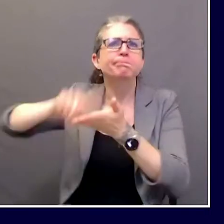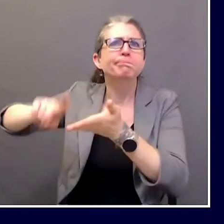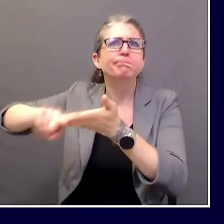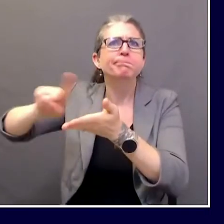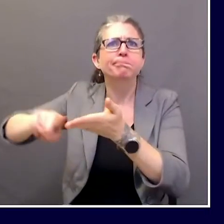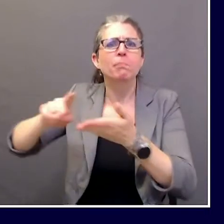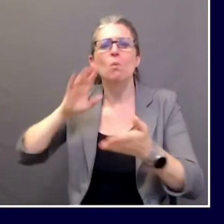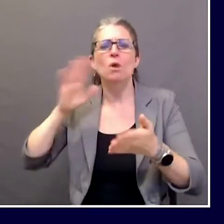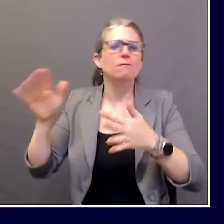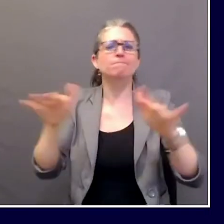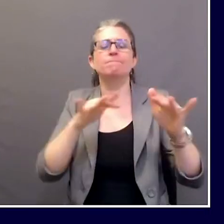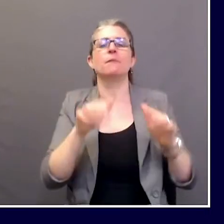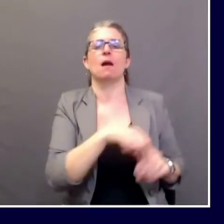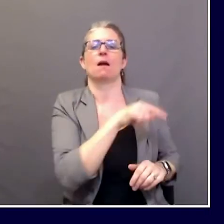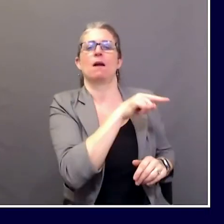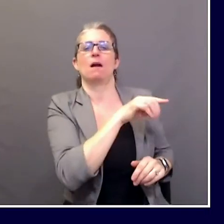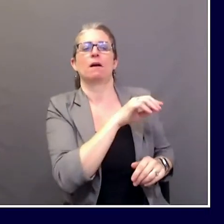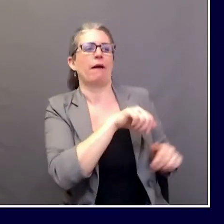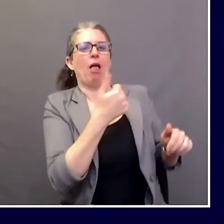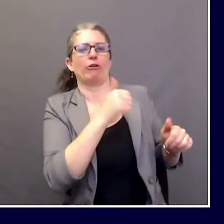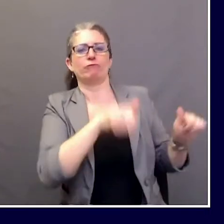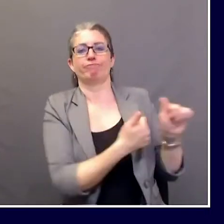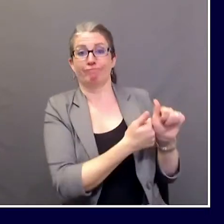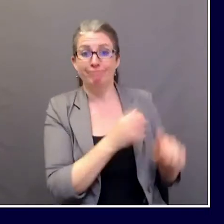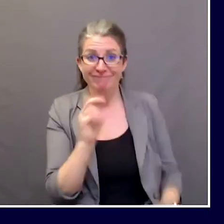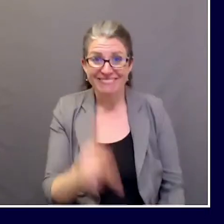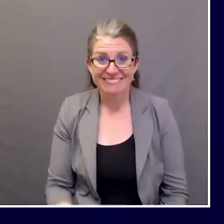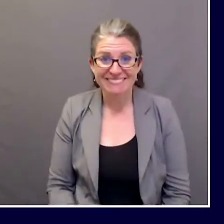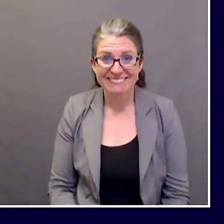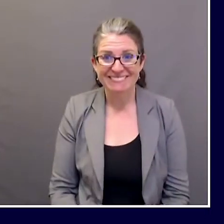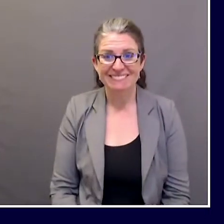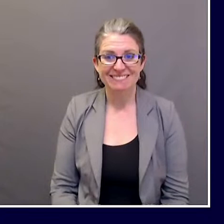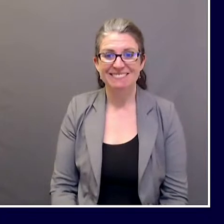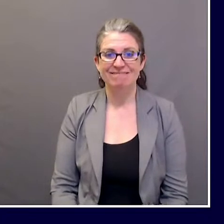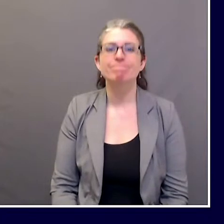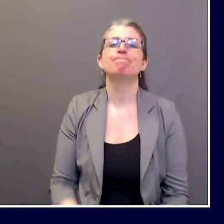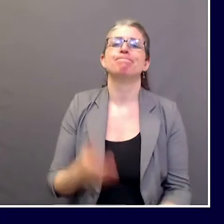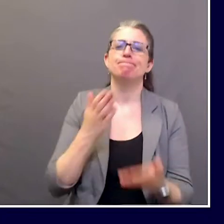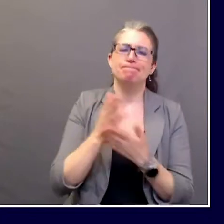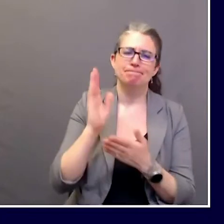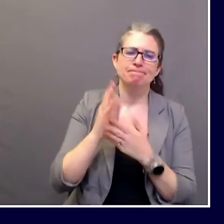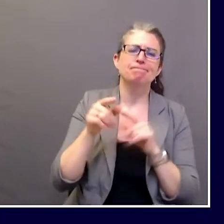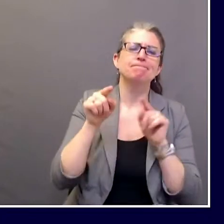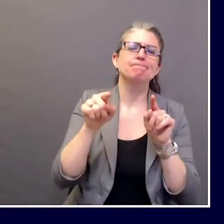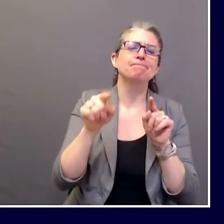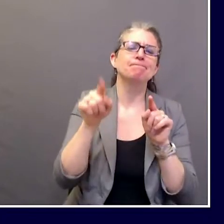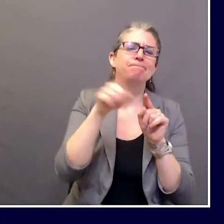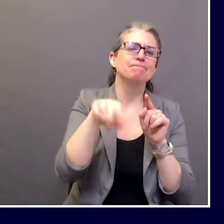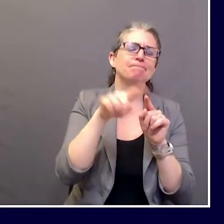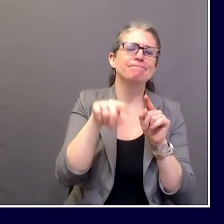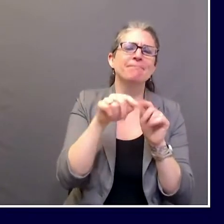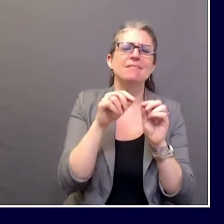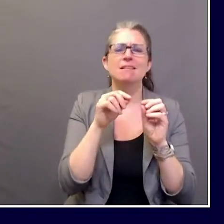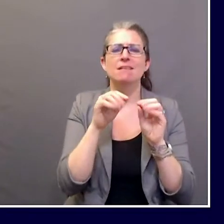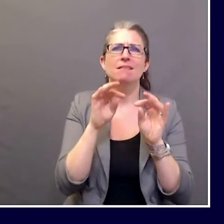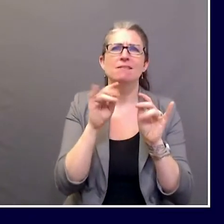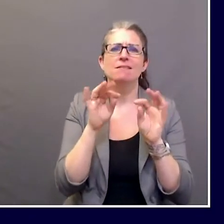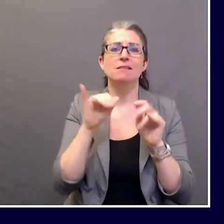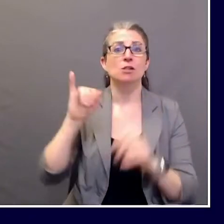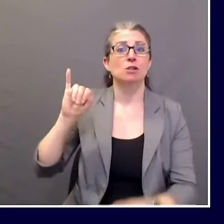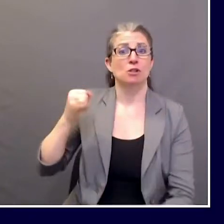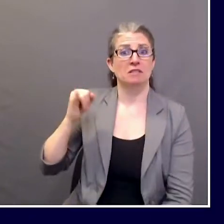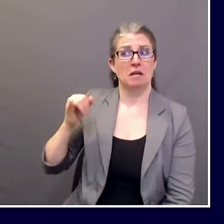So the plan then is to go to one of the 2-shot options, which must make this more of a